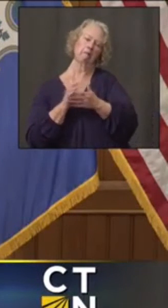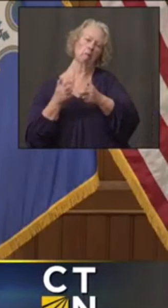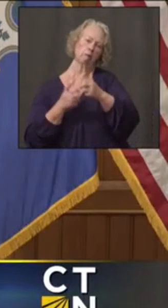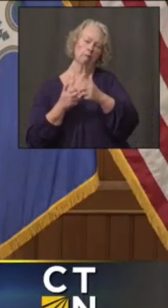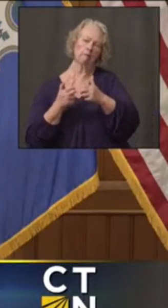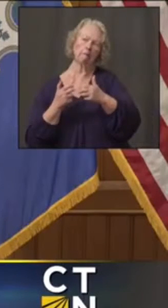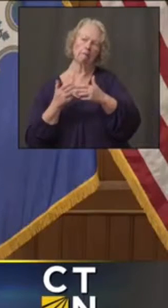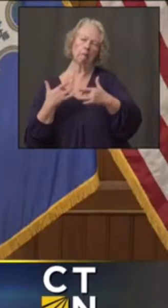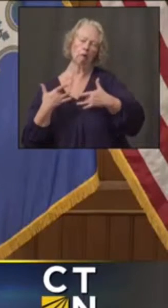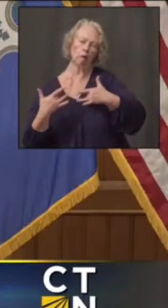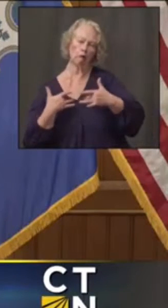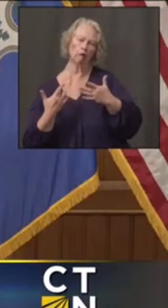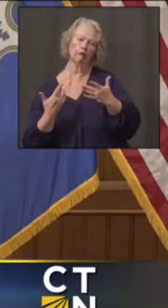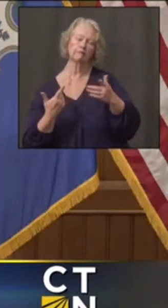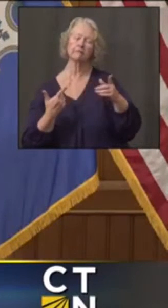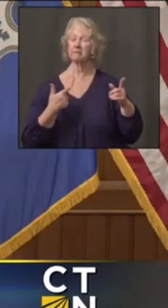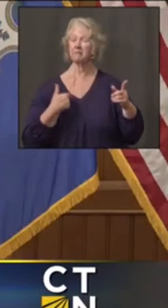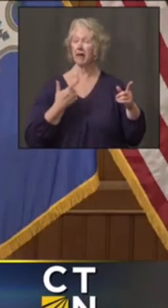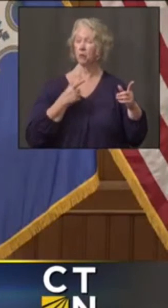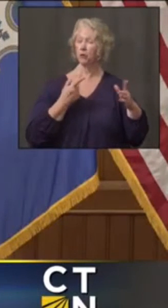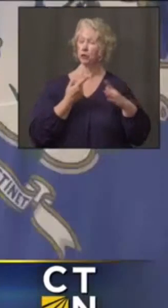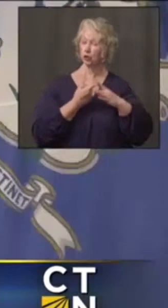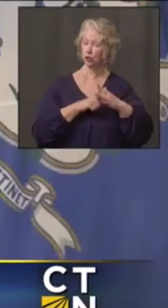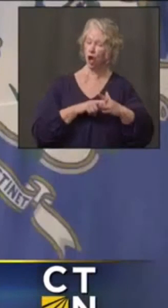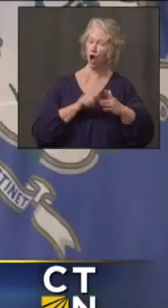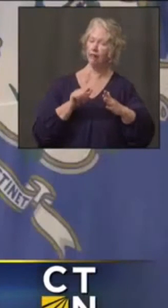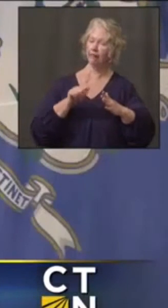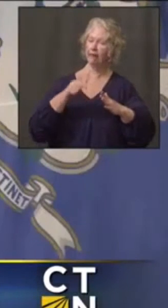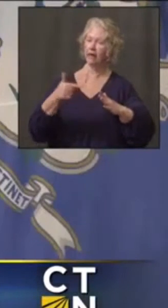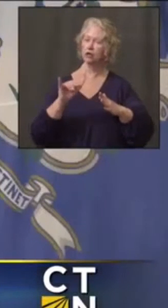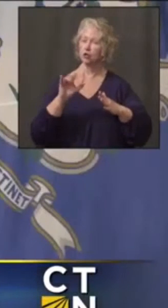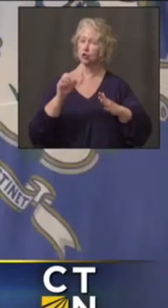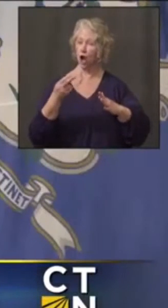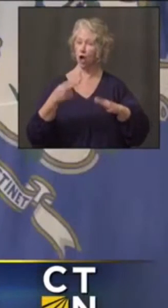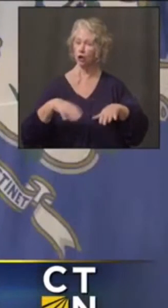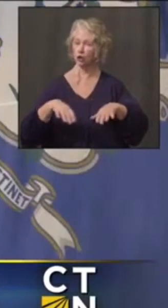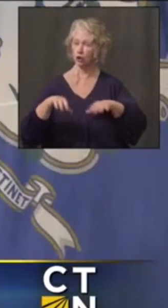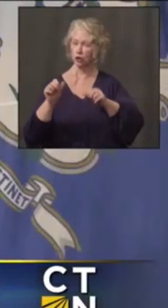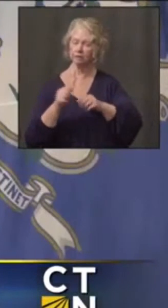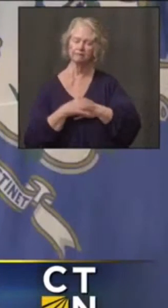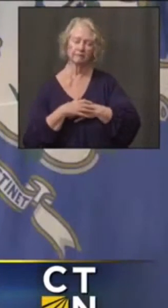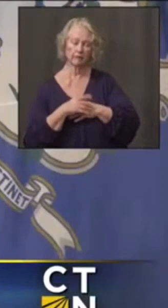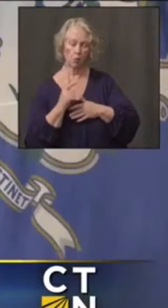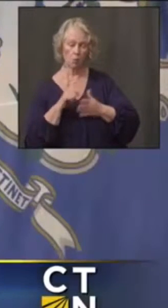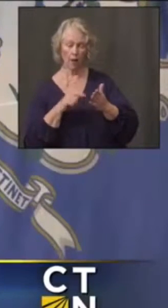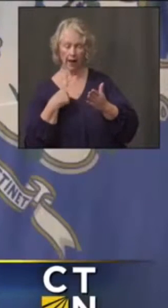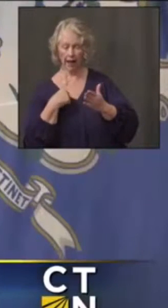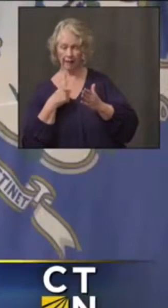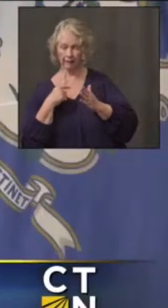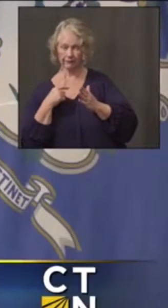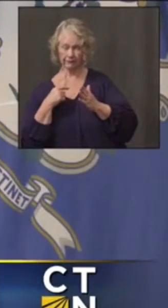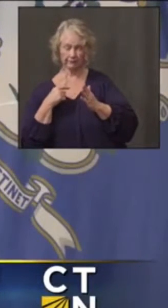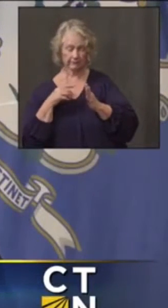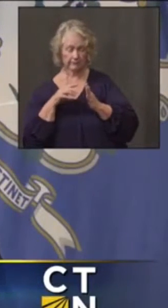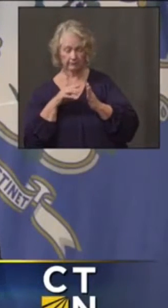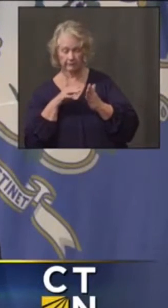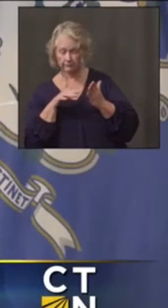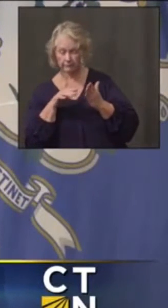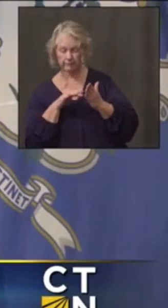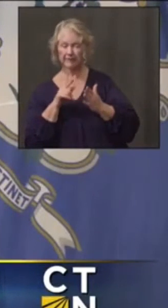I'll start with this and maybe pass it over to Josh. One of the things I'm finding on the infection rate